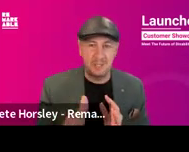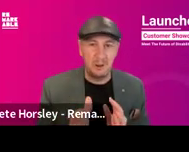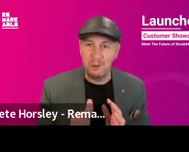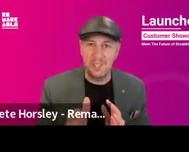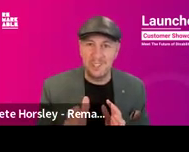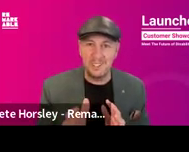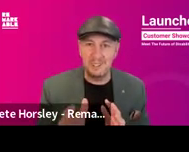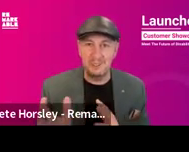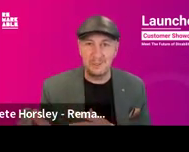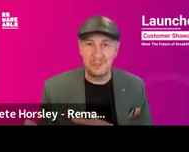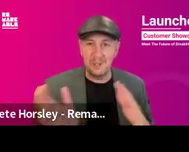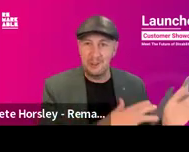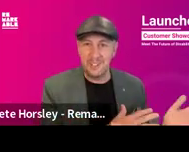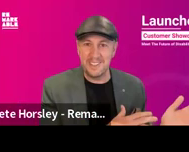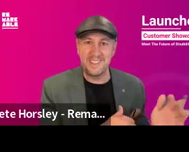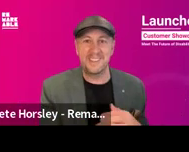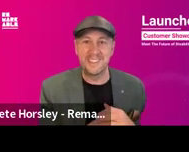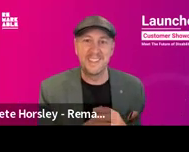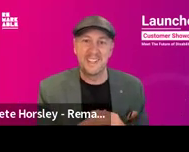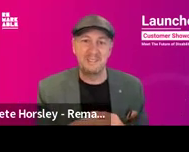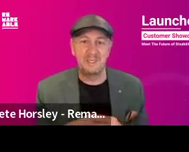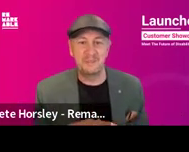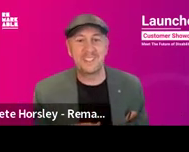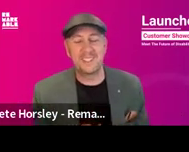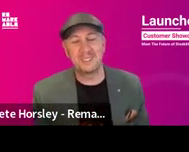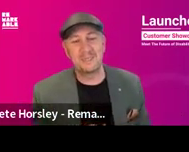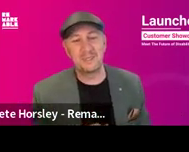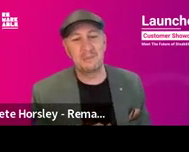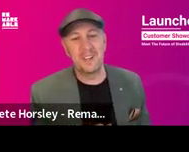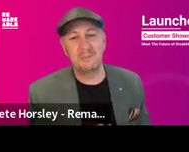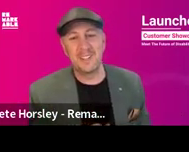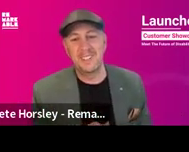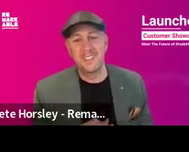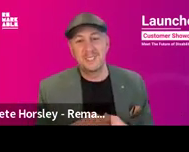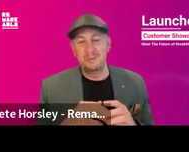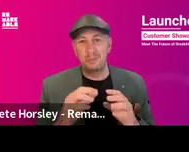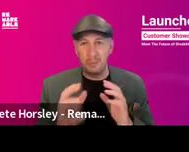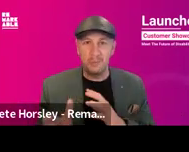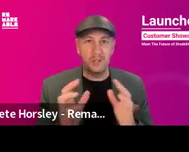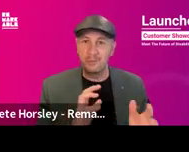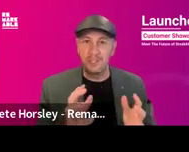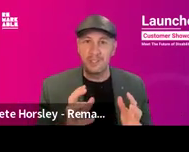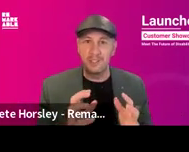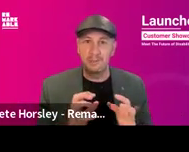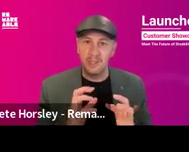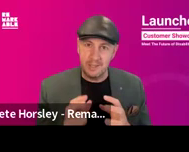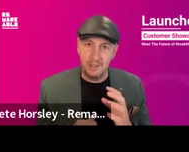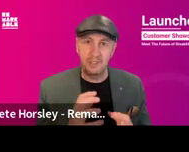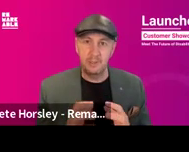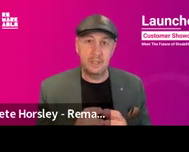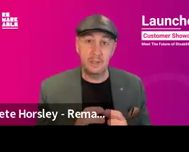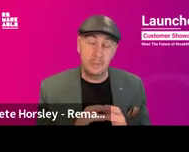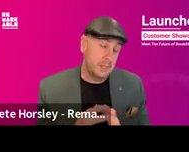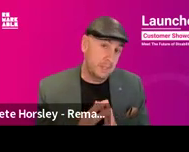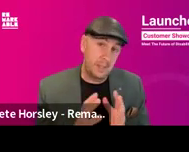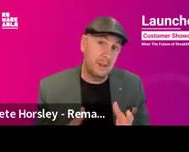That is a whole nother kind of talk and a whole nother session that we could kind of talk about. But problem solving has